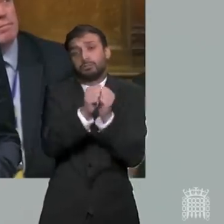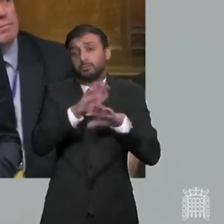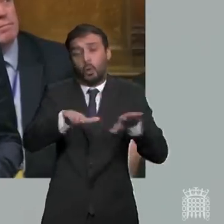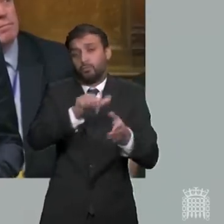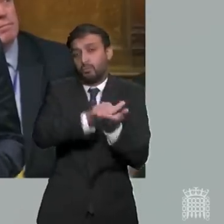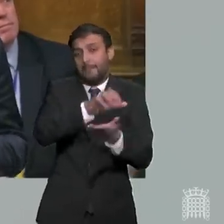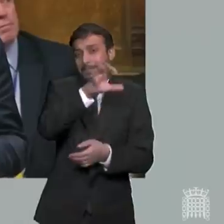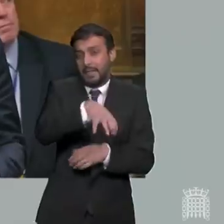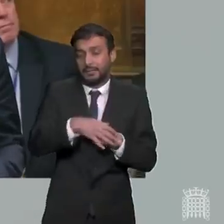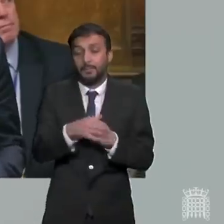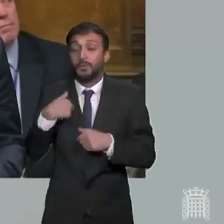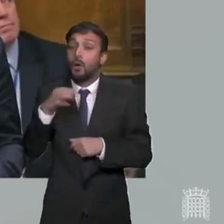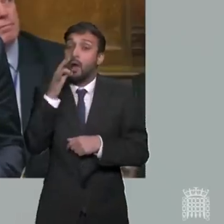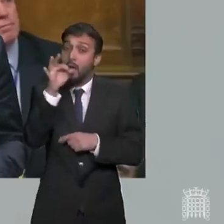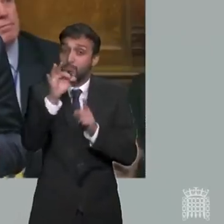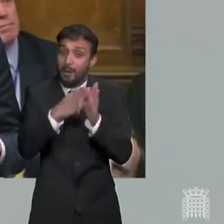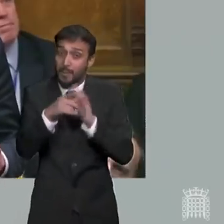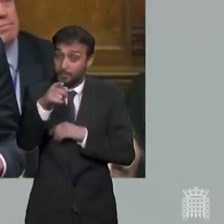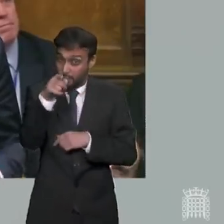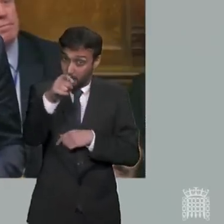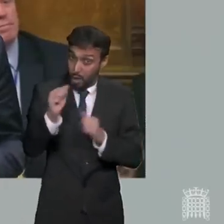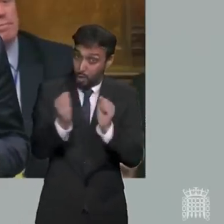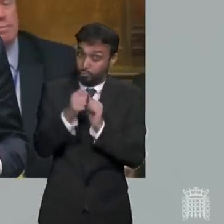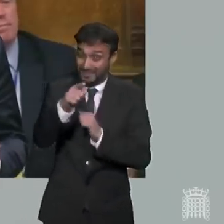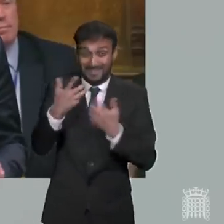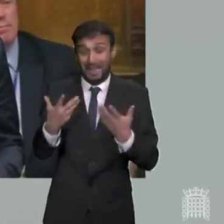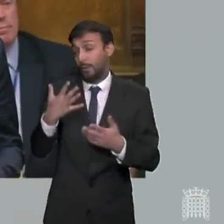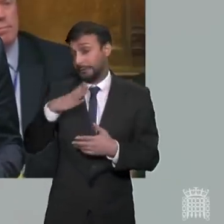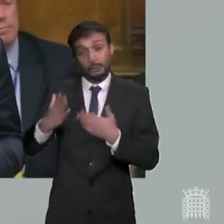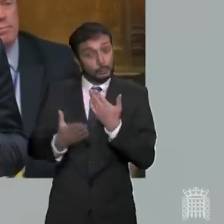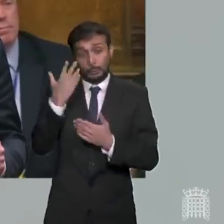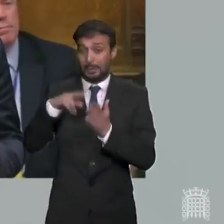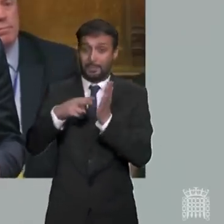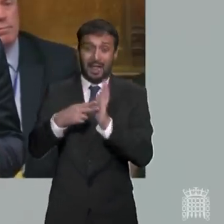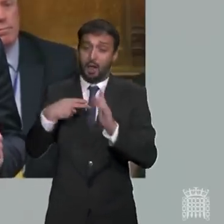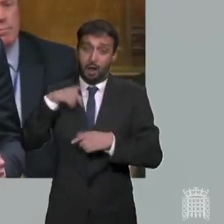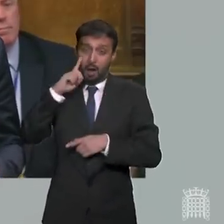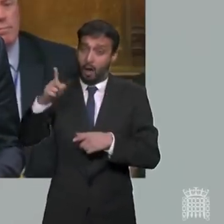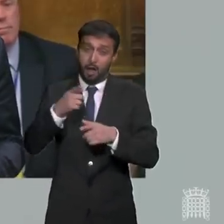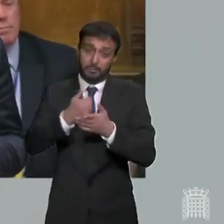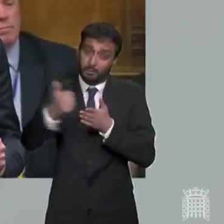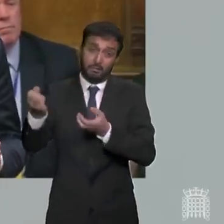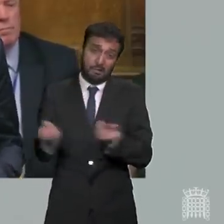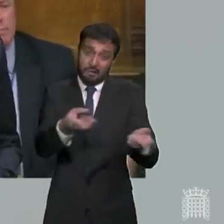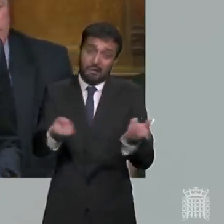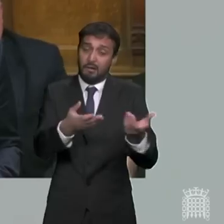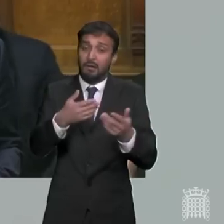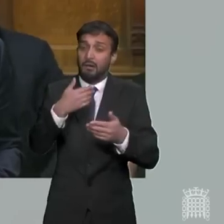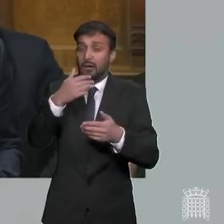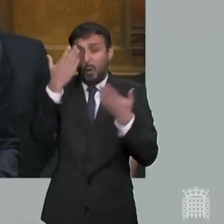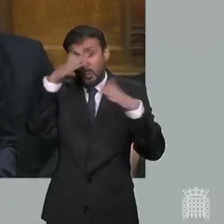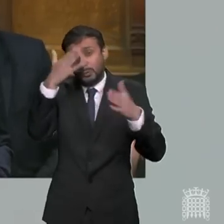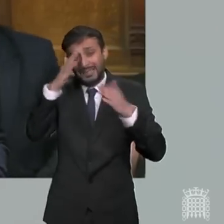out a plan that moves beyond the use of hotels, puts asylum seekers in the right place for them and the right place for